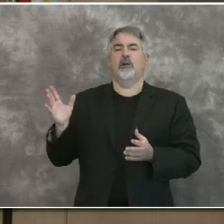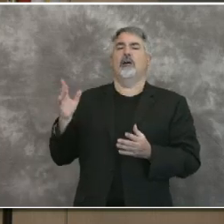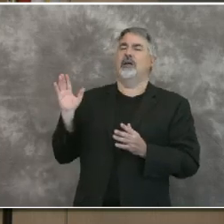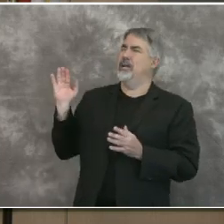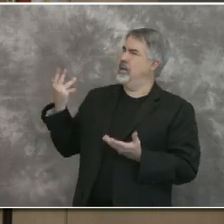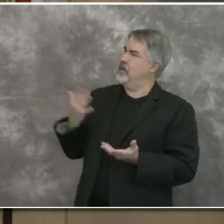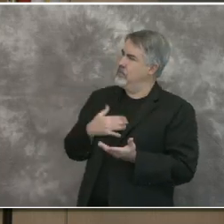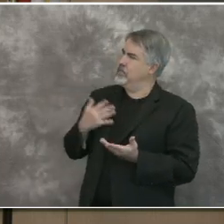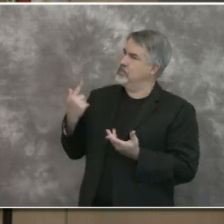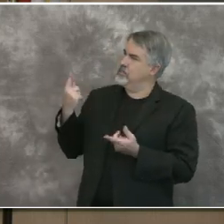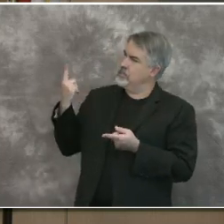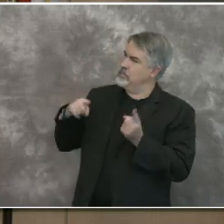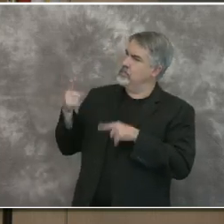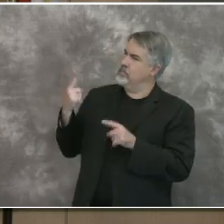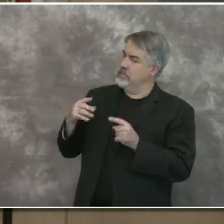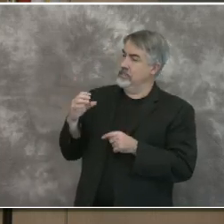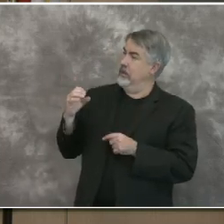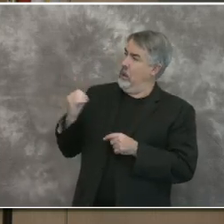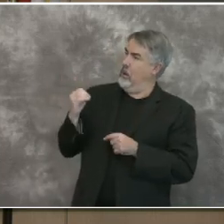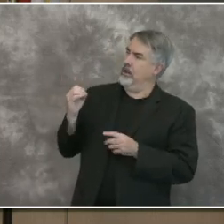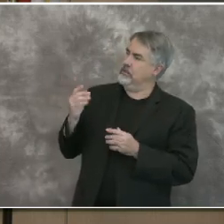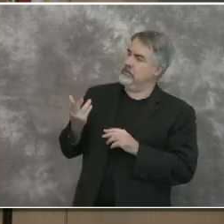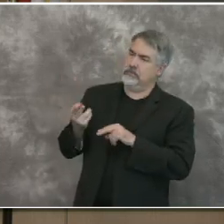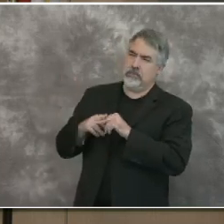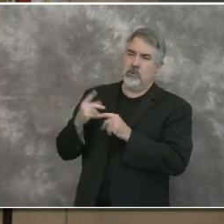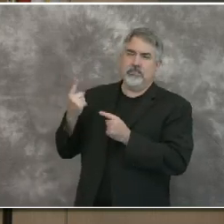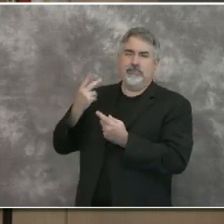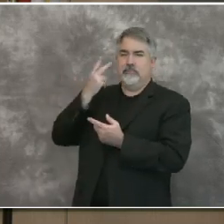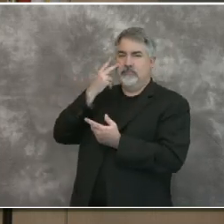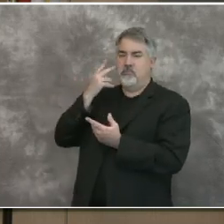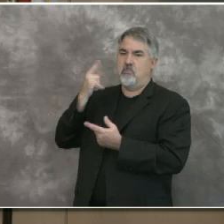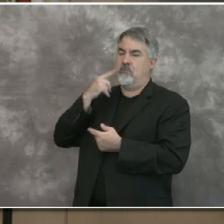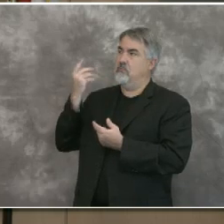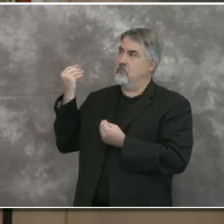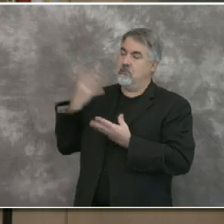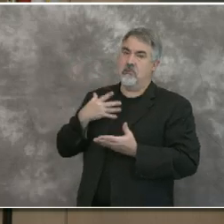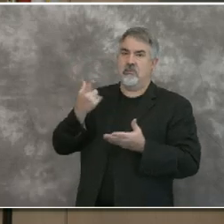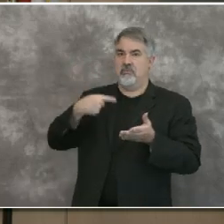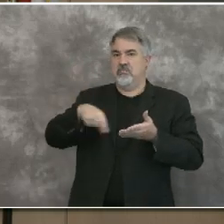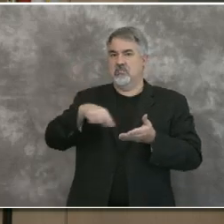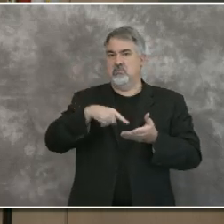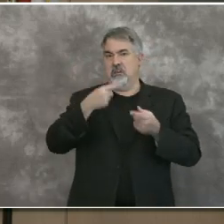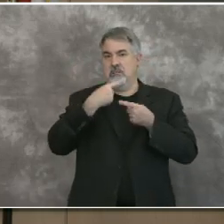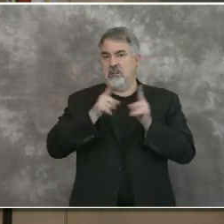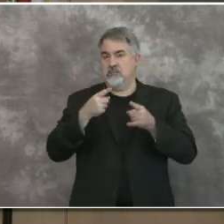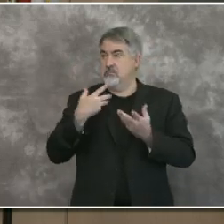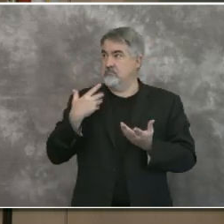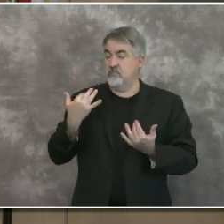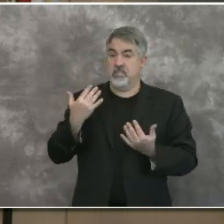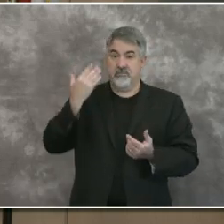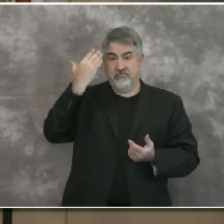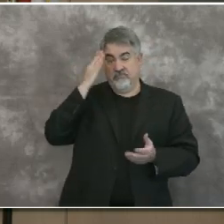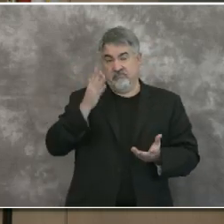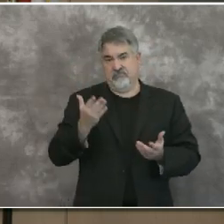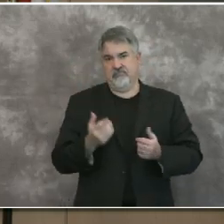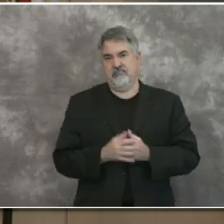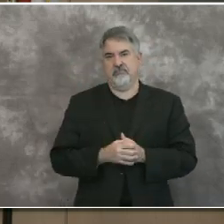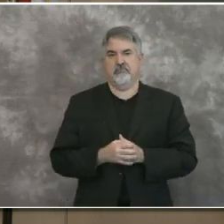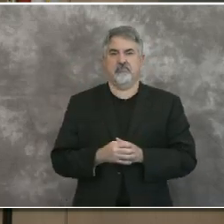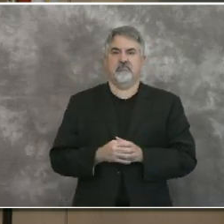We know that he's going to be making some more announcements this week, and perhaps that'll be included in his future announcements. Thank